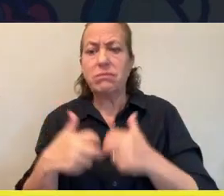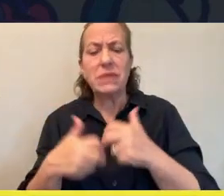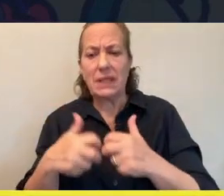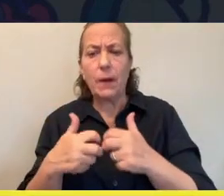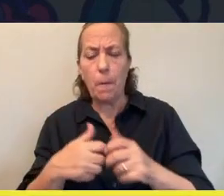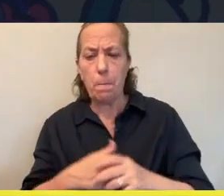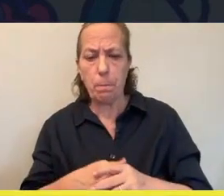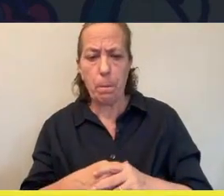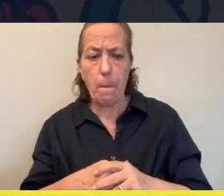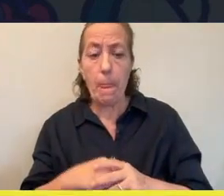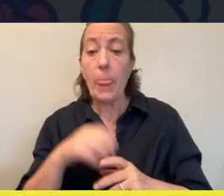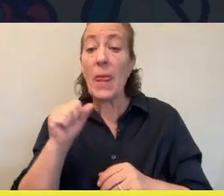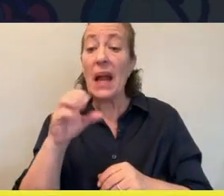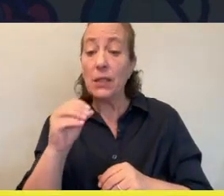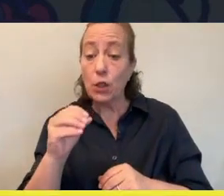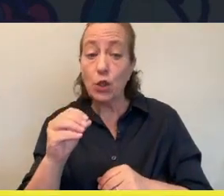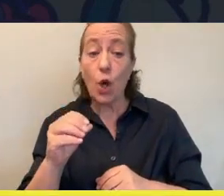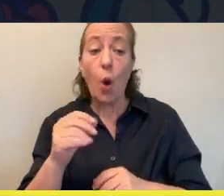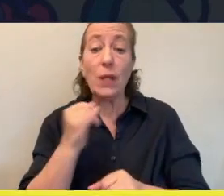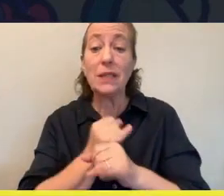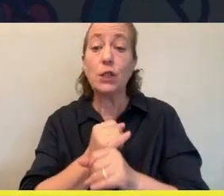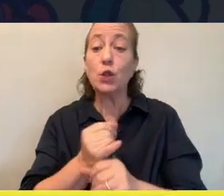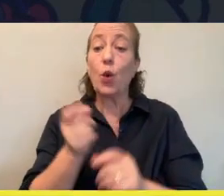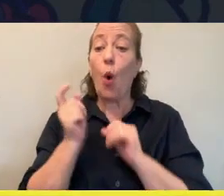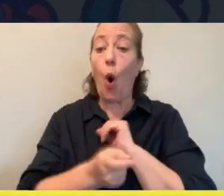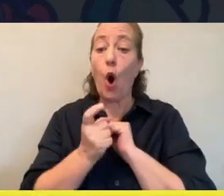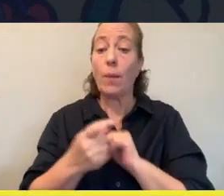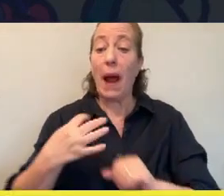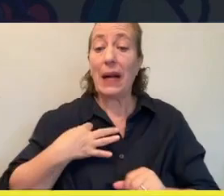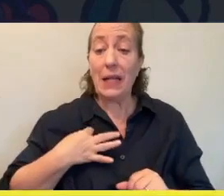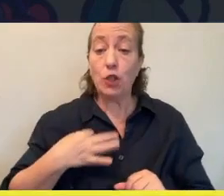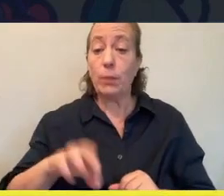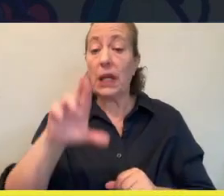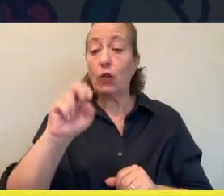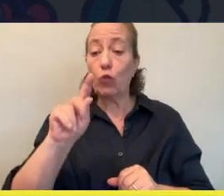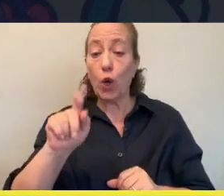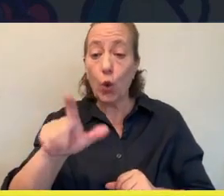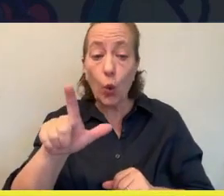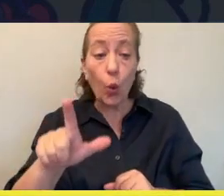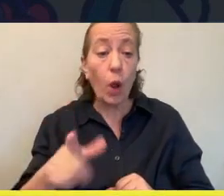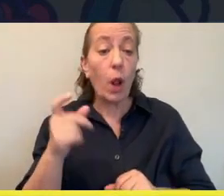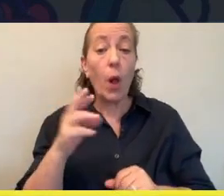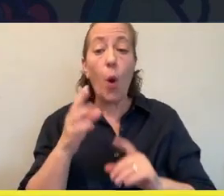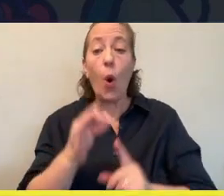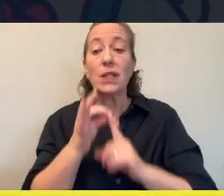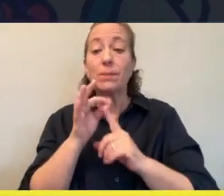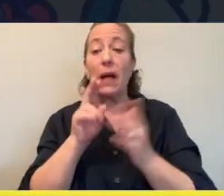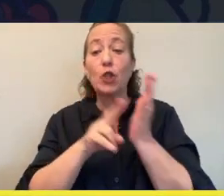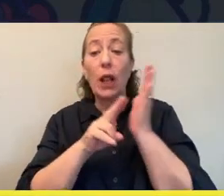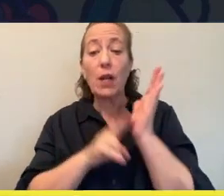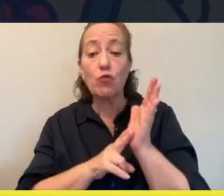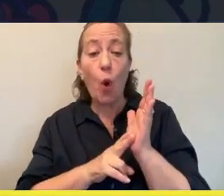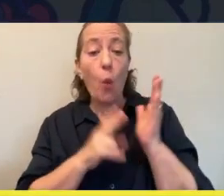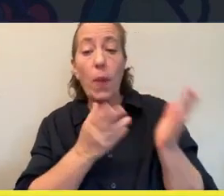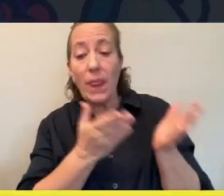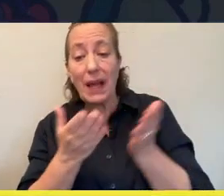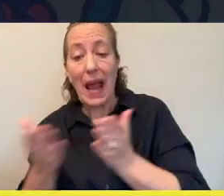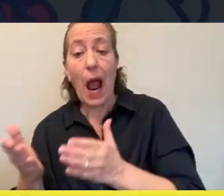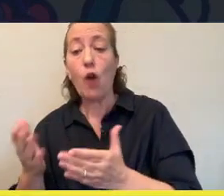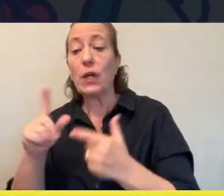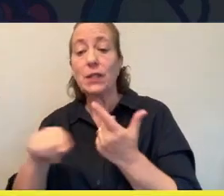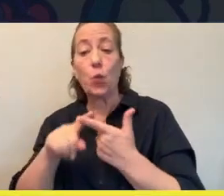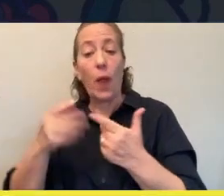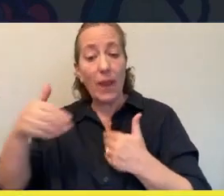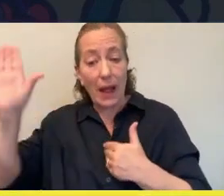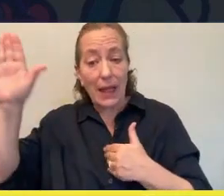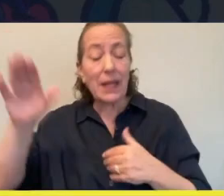So instituting automatic eligibility and renewal in Medicaid, or implementing special enrollment periods for Medicare upon release, would help to ensure